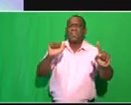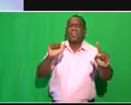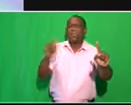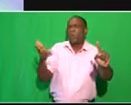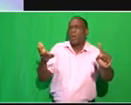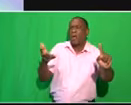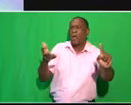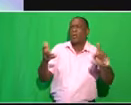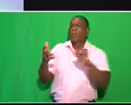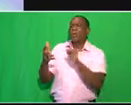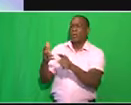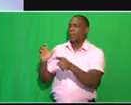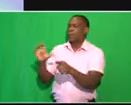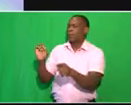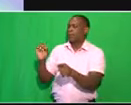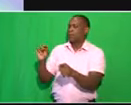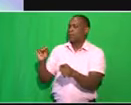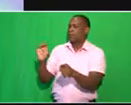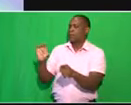the Concordat.